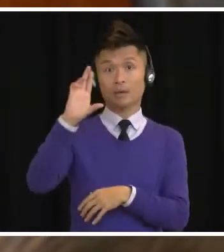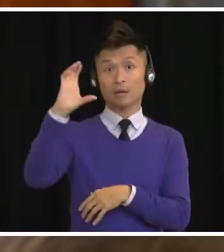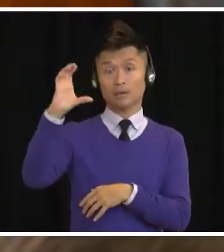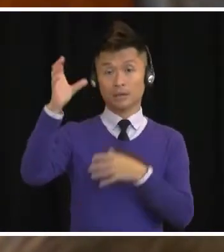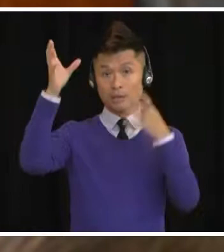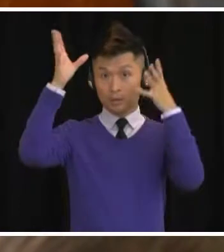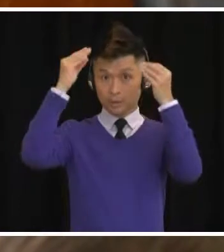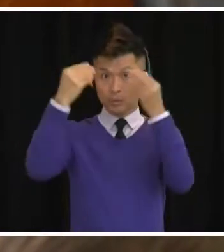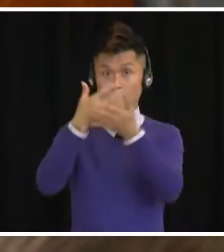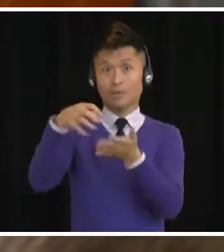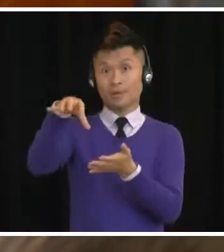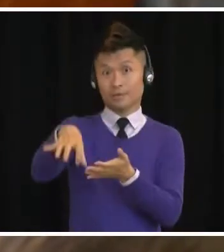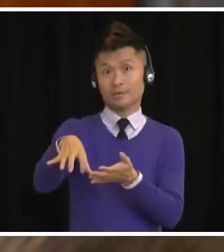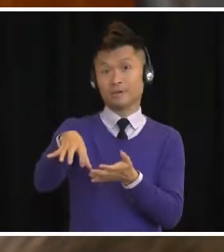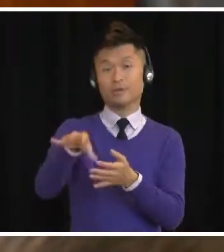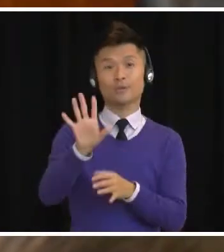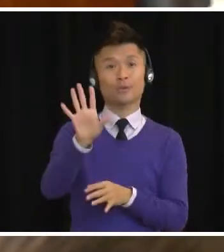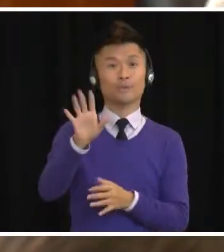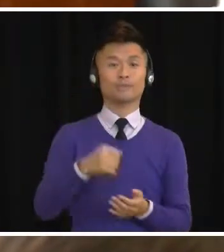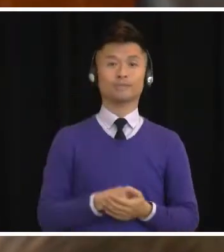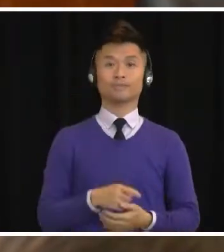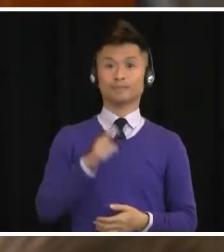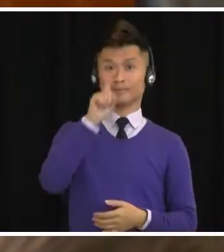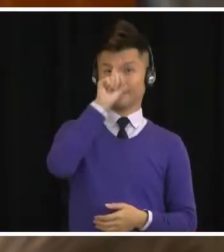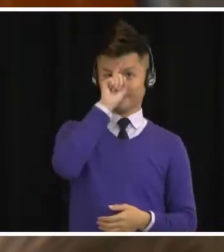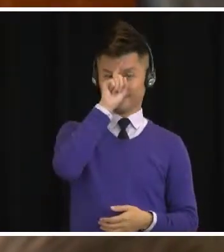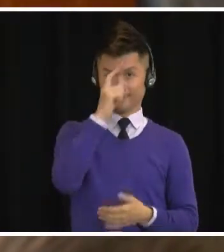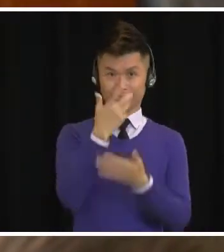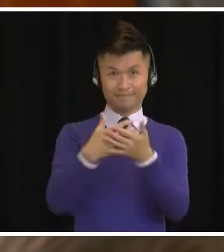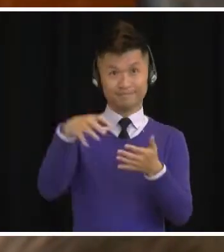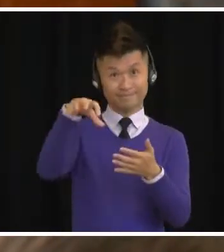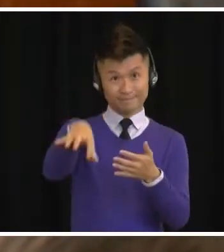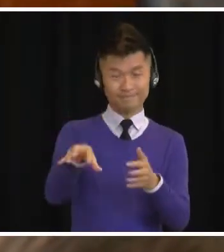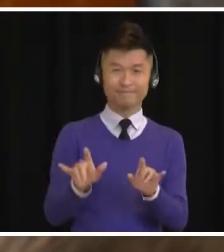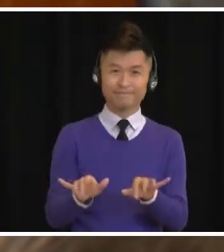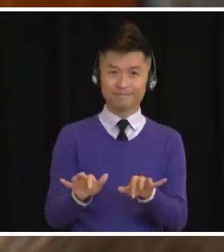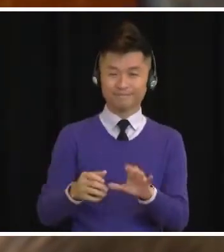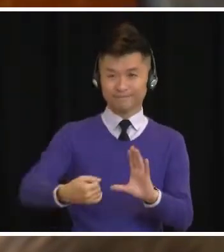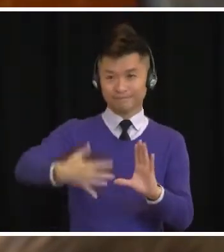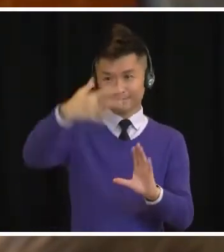Besides that, there's a CRC website